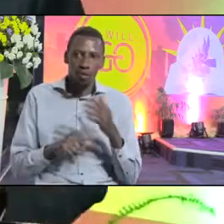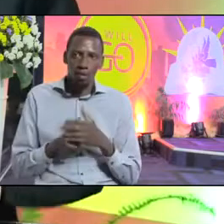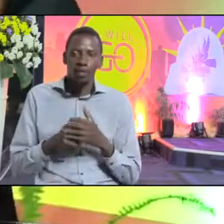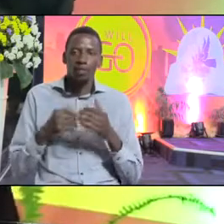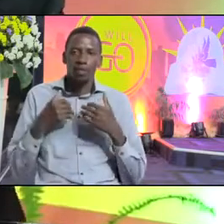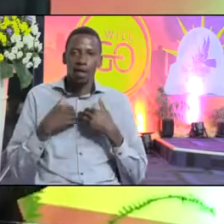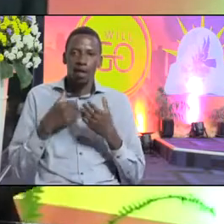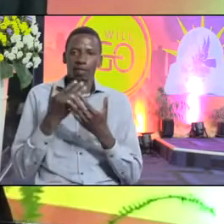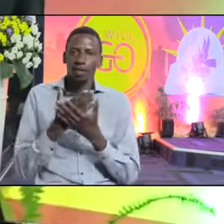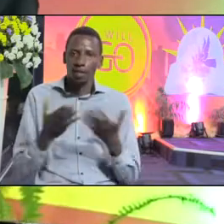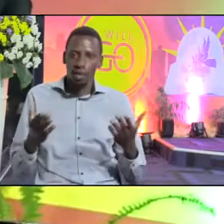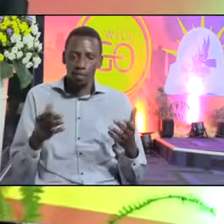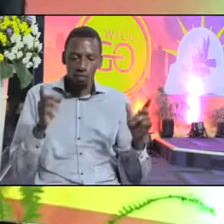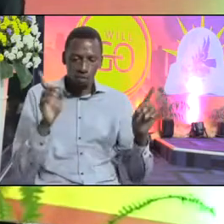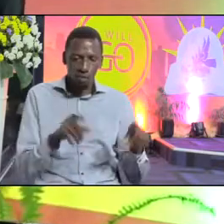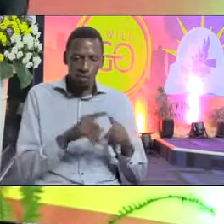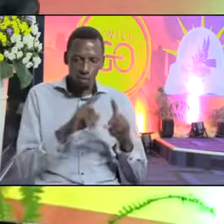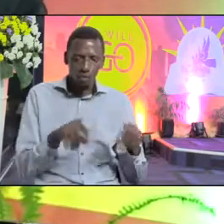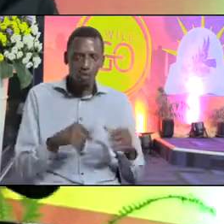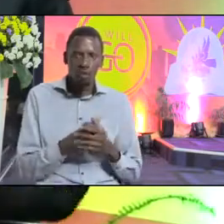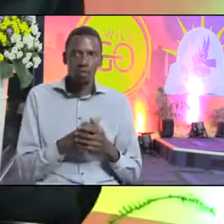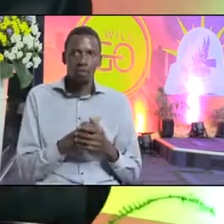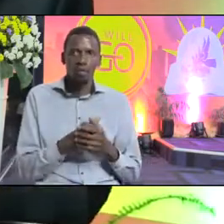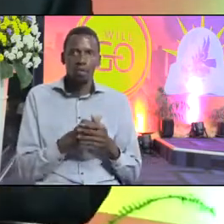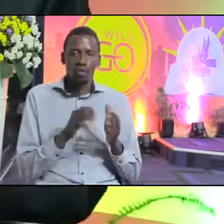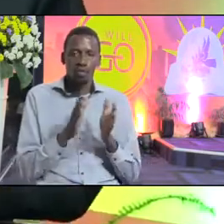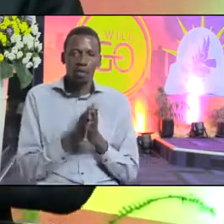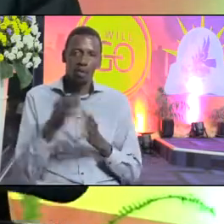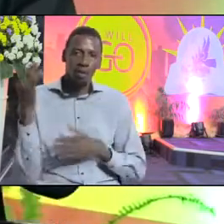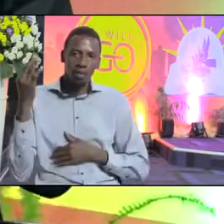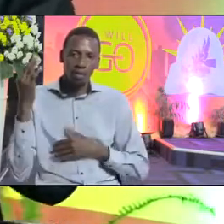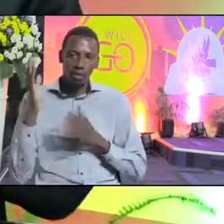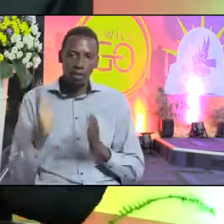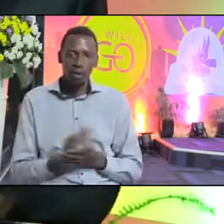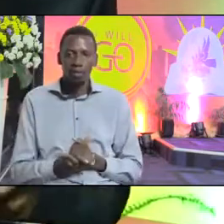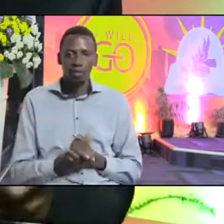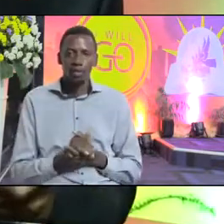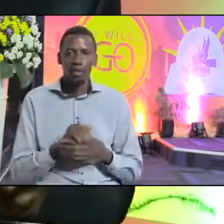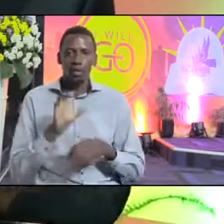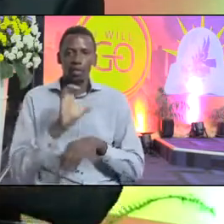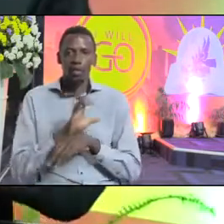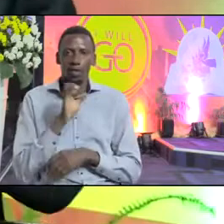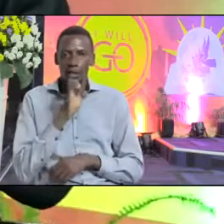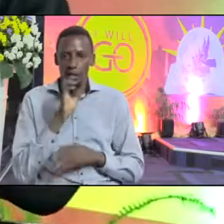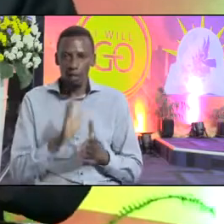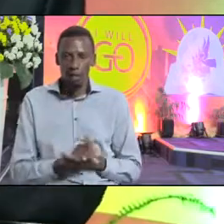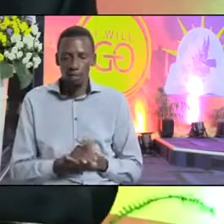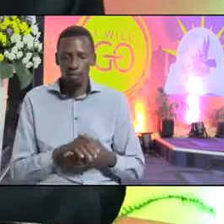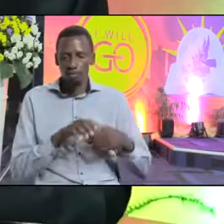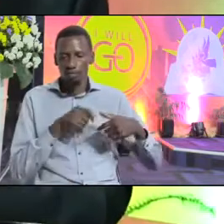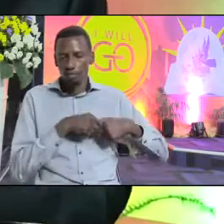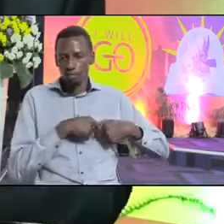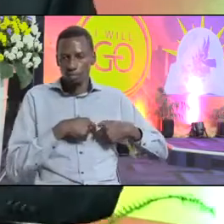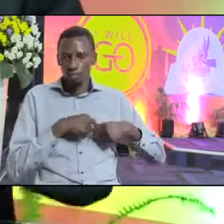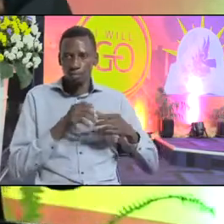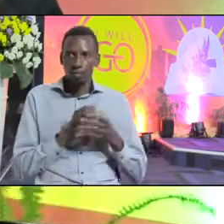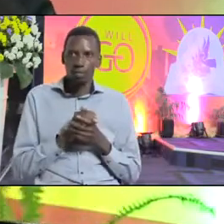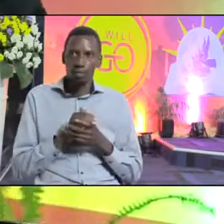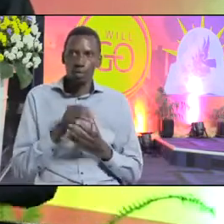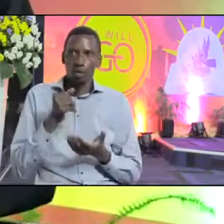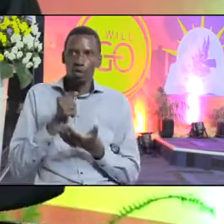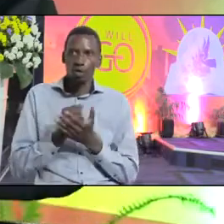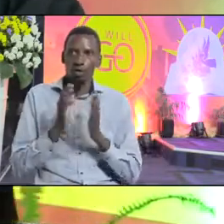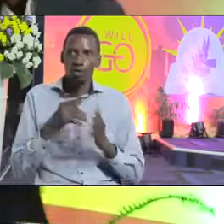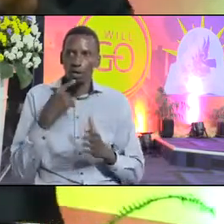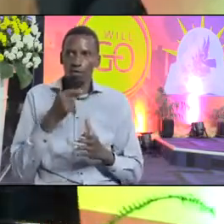something wrong with a preacher or a church elder, a deaconess, or an officer who is